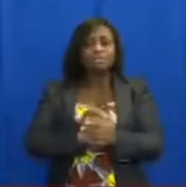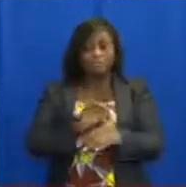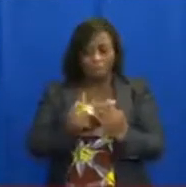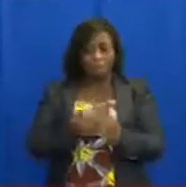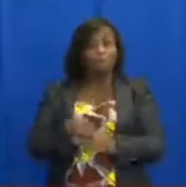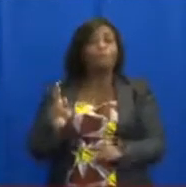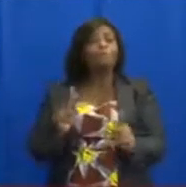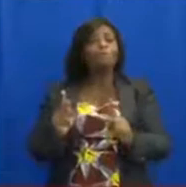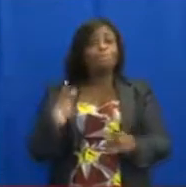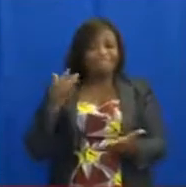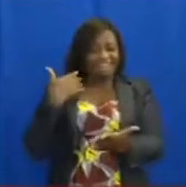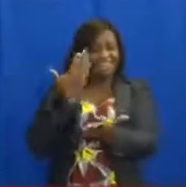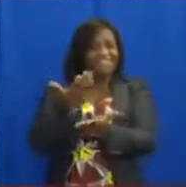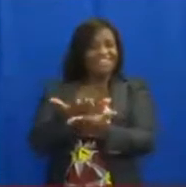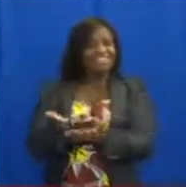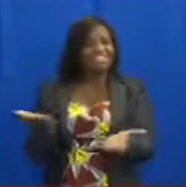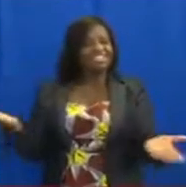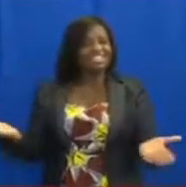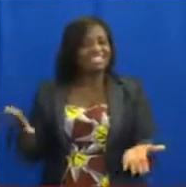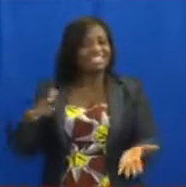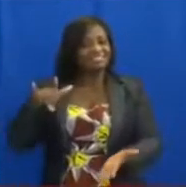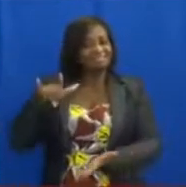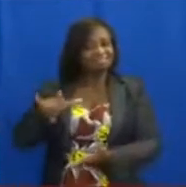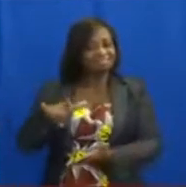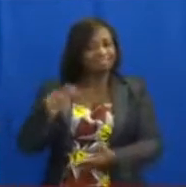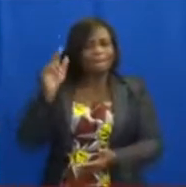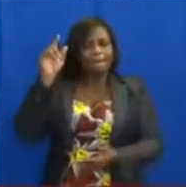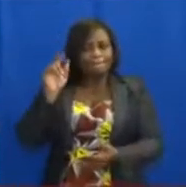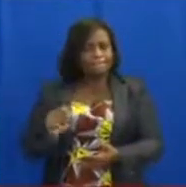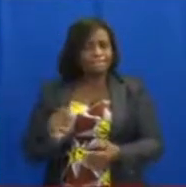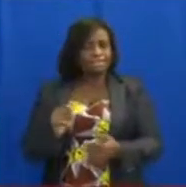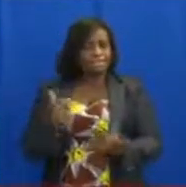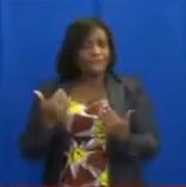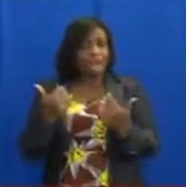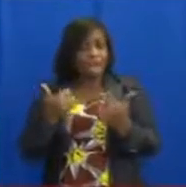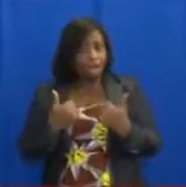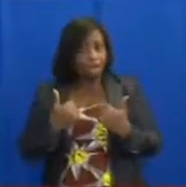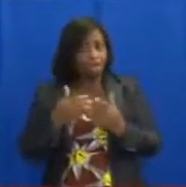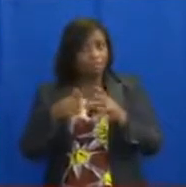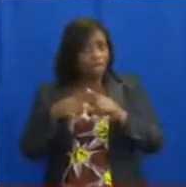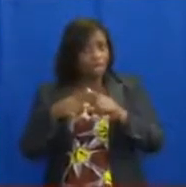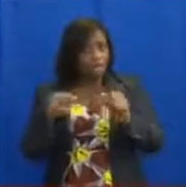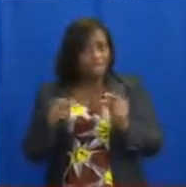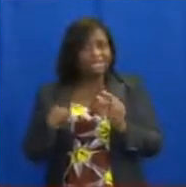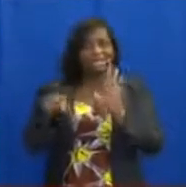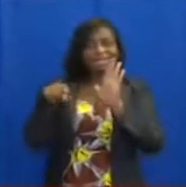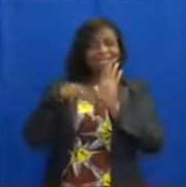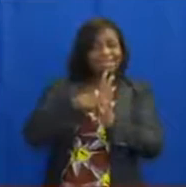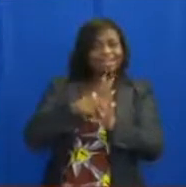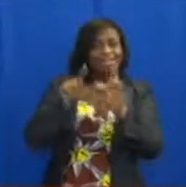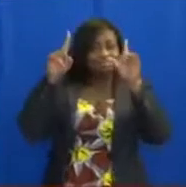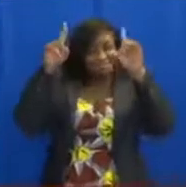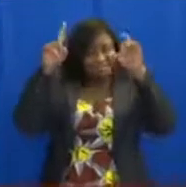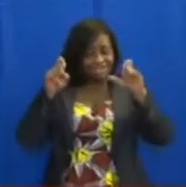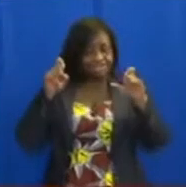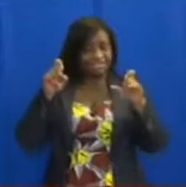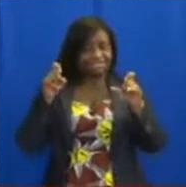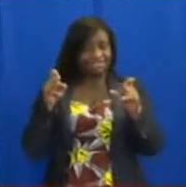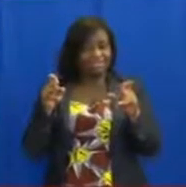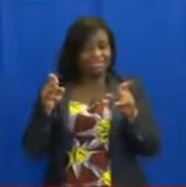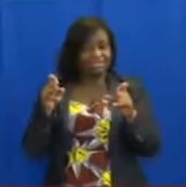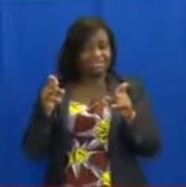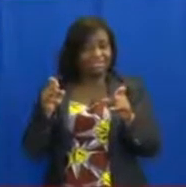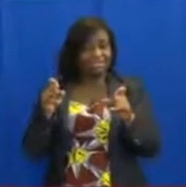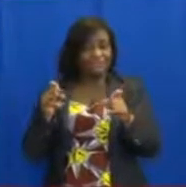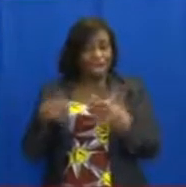that all passengers arriving at Kotoka must be in possession of a negative PCR test